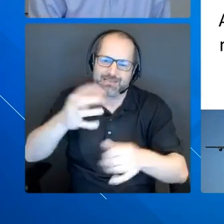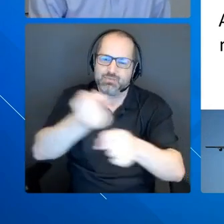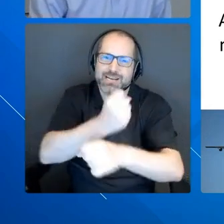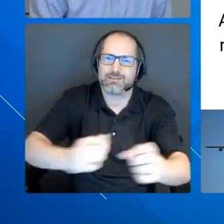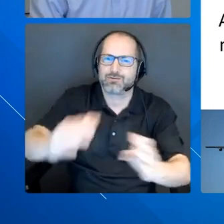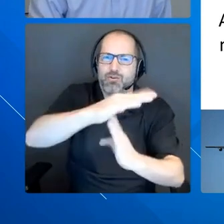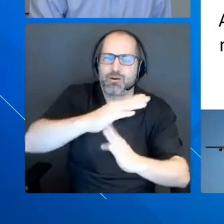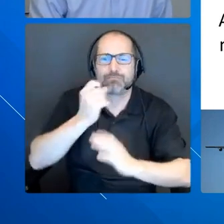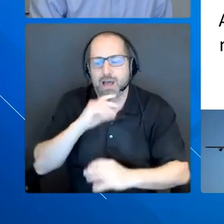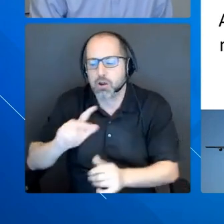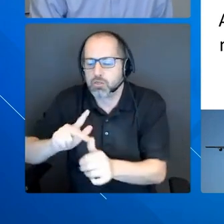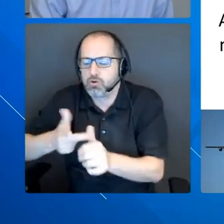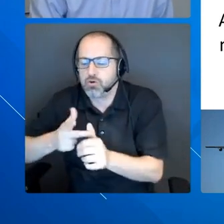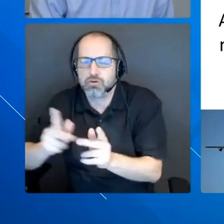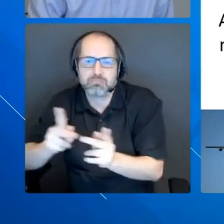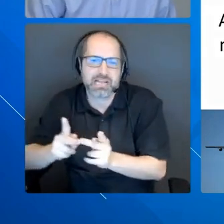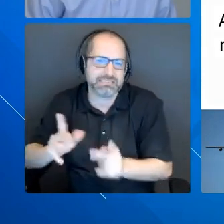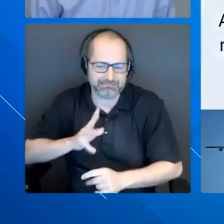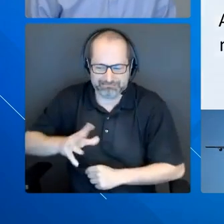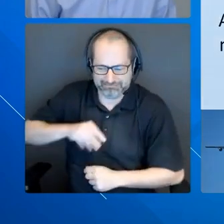But I'm working on